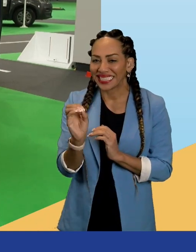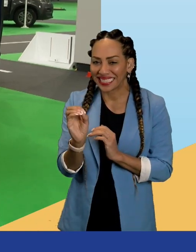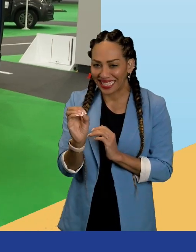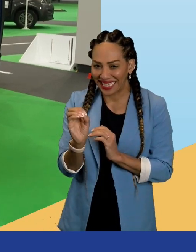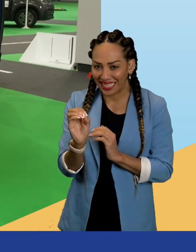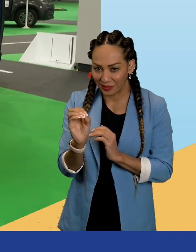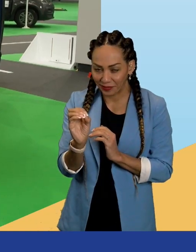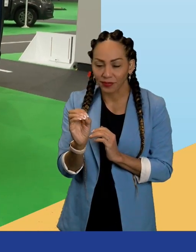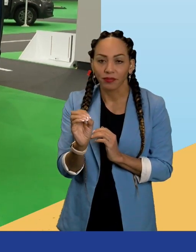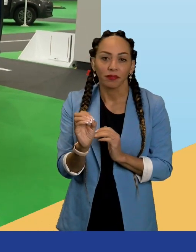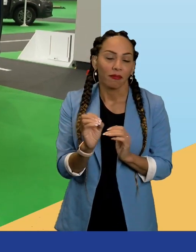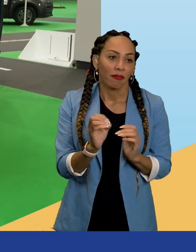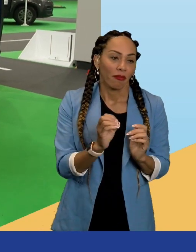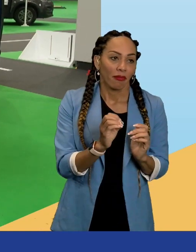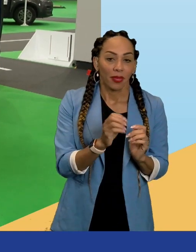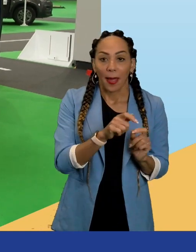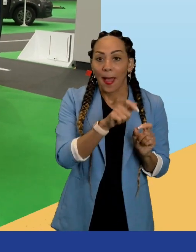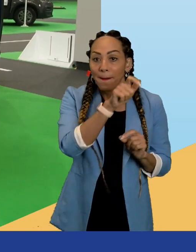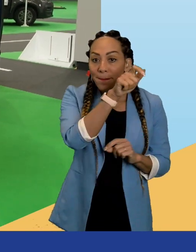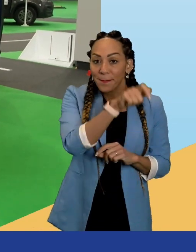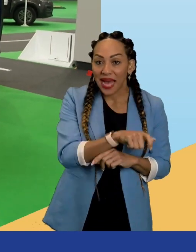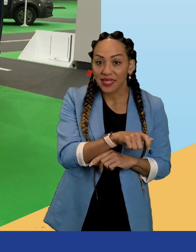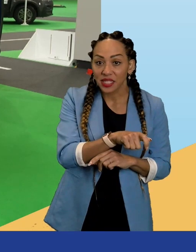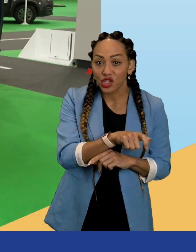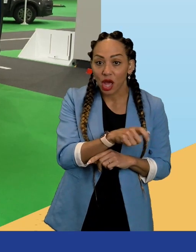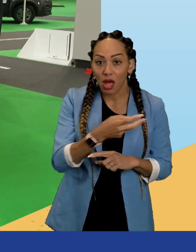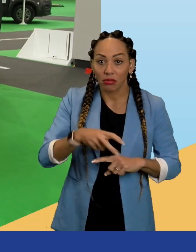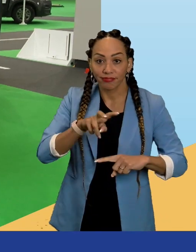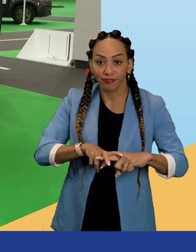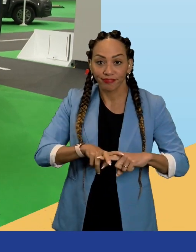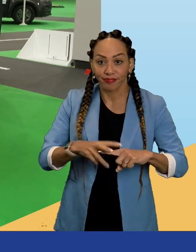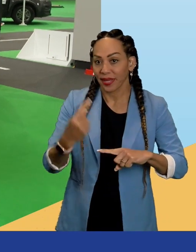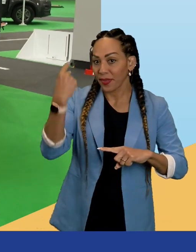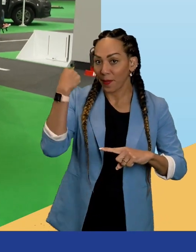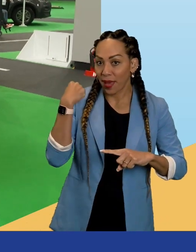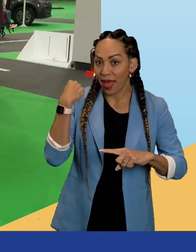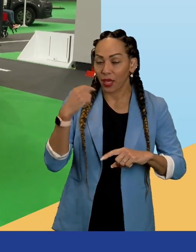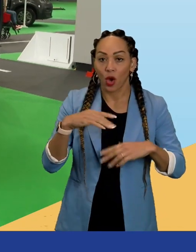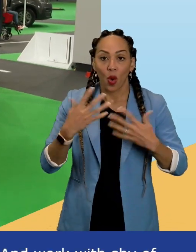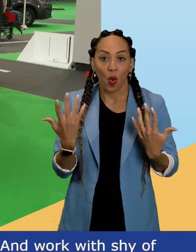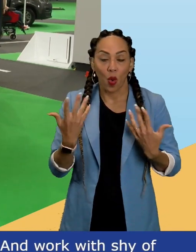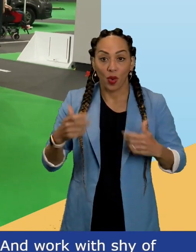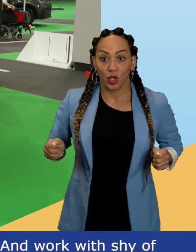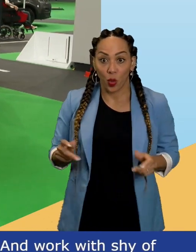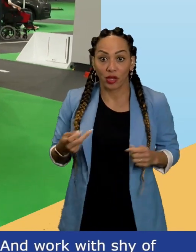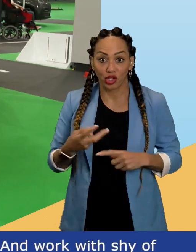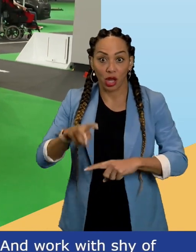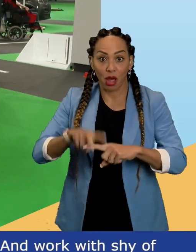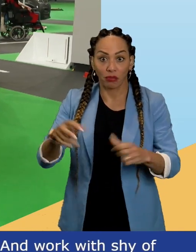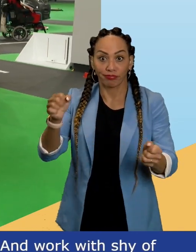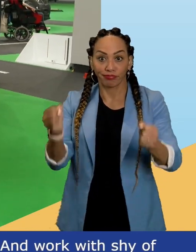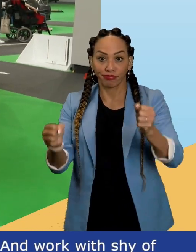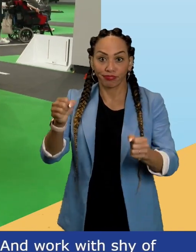converters, ranging from passenger WAVs where you sit in the back in your wheelchair, through to ones that you can drive sat in your wheelchair as well,